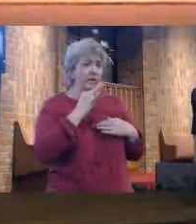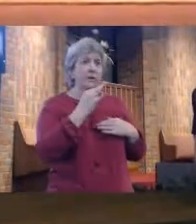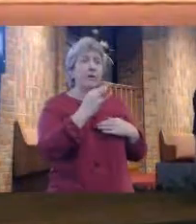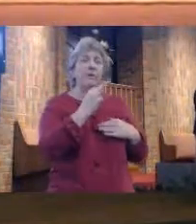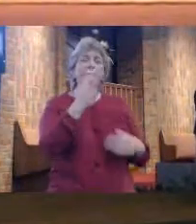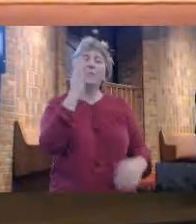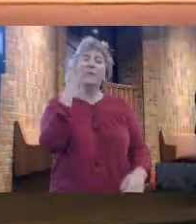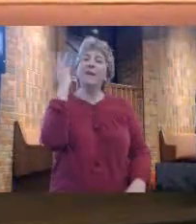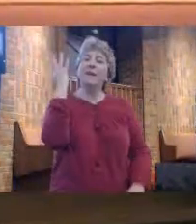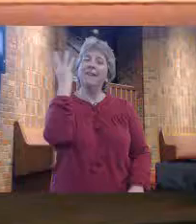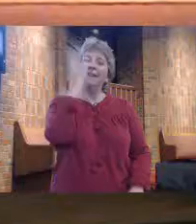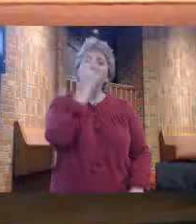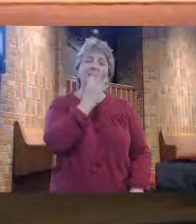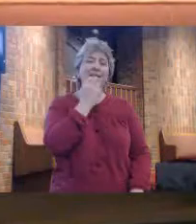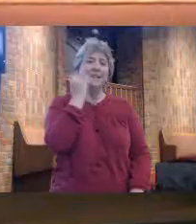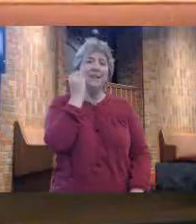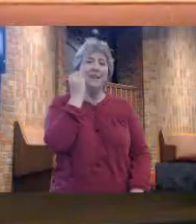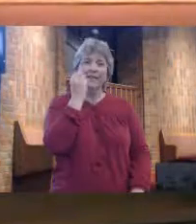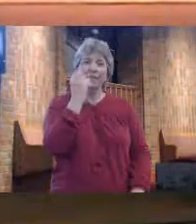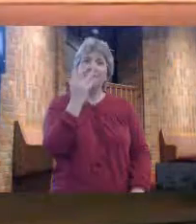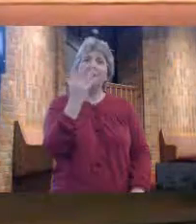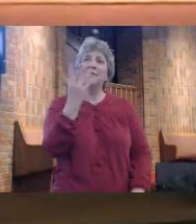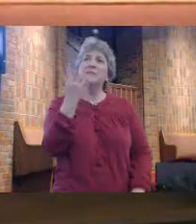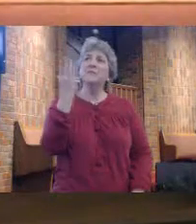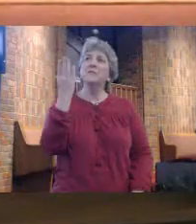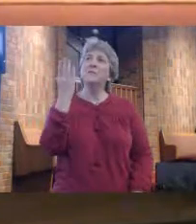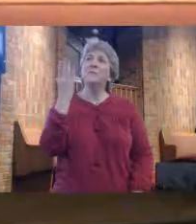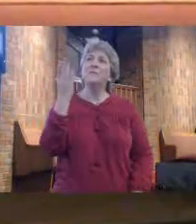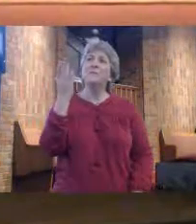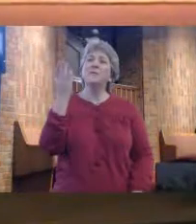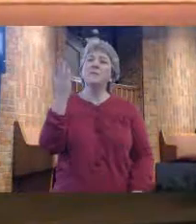beautiful home of the